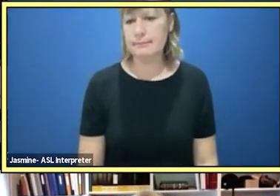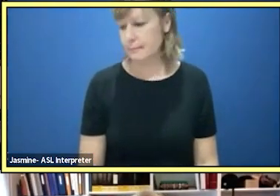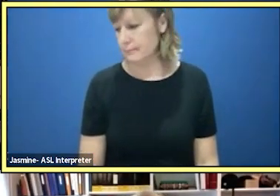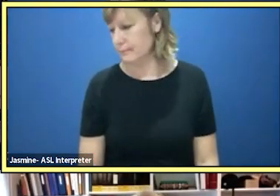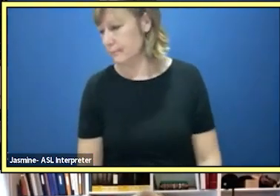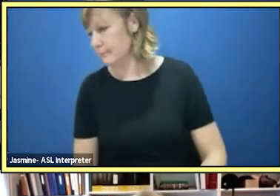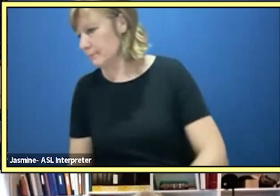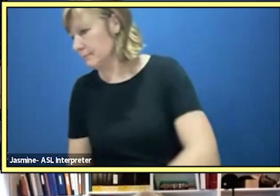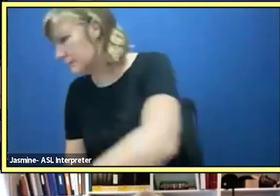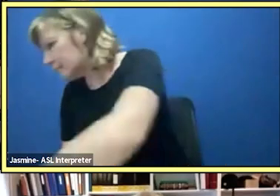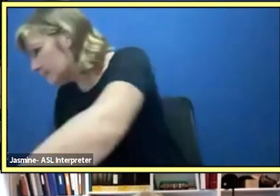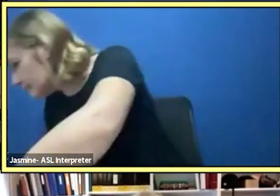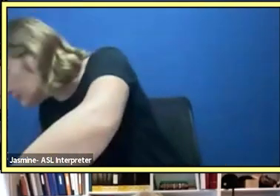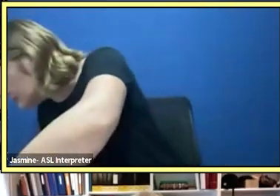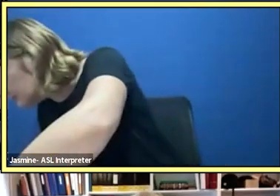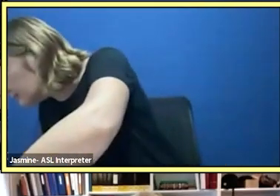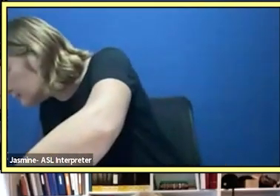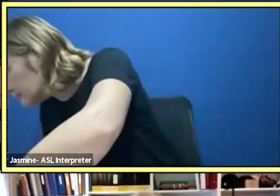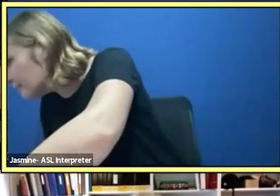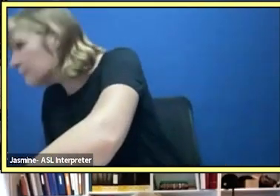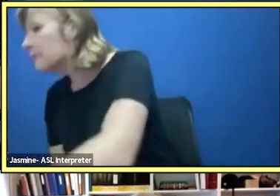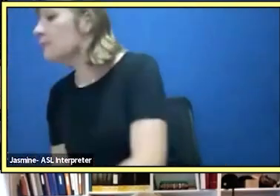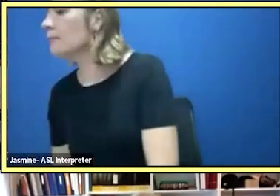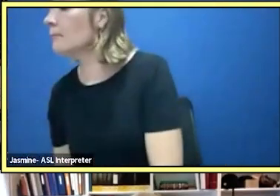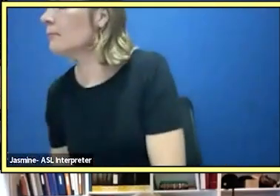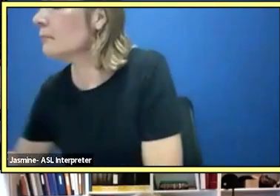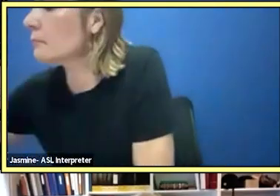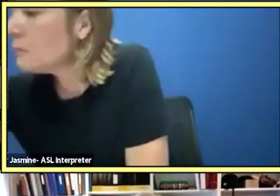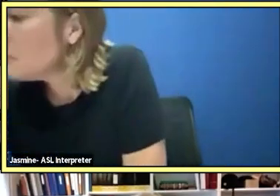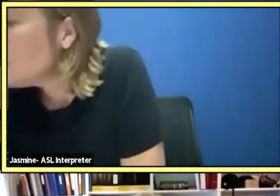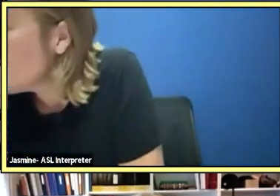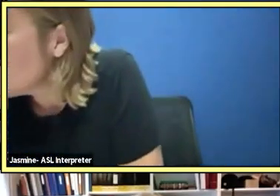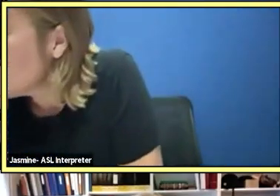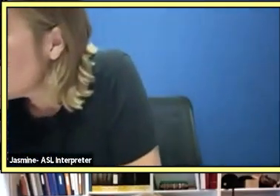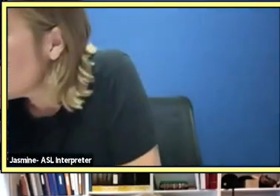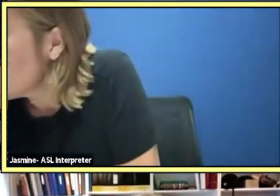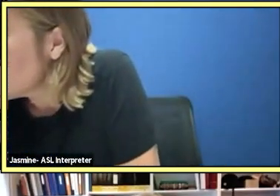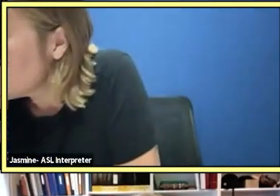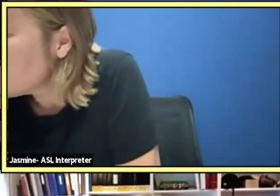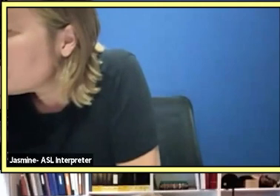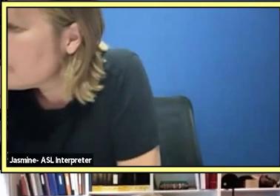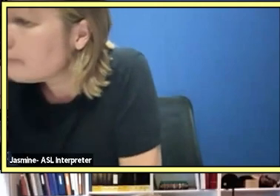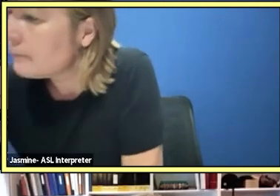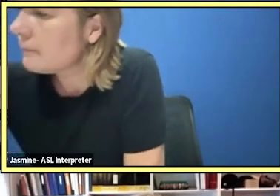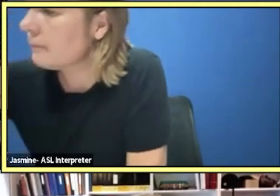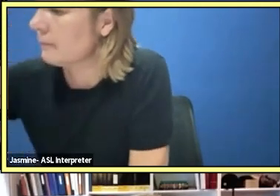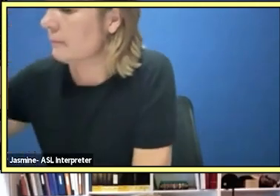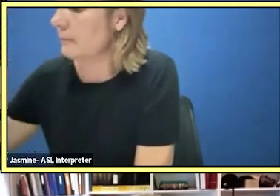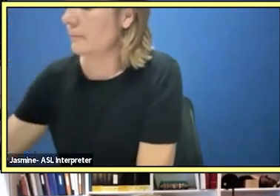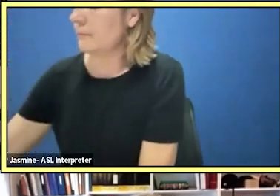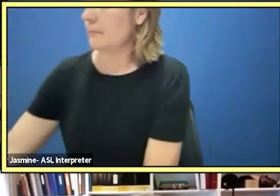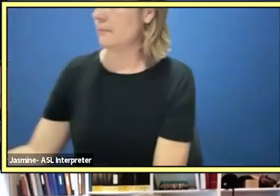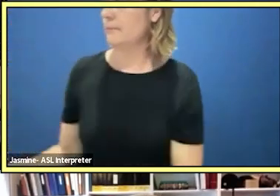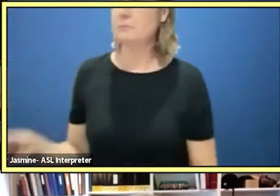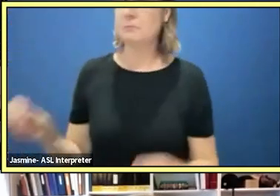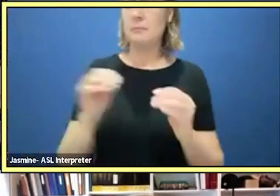One person, oh no, you already answered that. Okay. Any other questions? Anybody or concerns, or anybody hear a rumor and they're